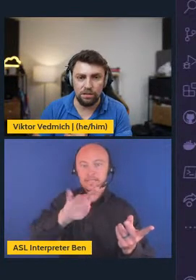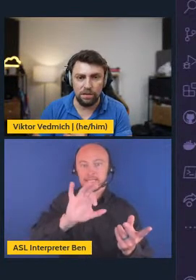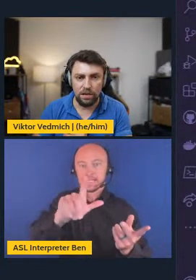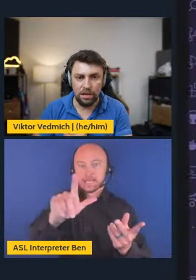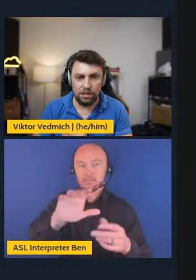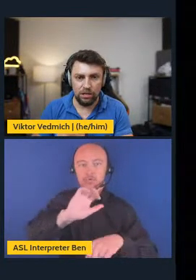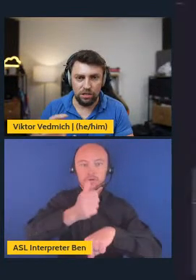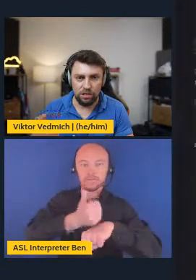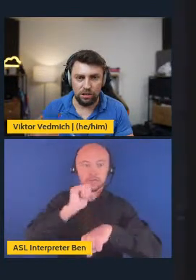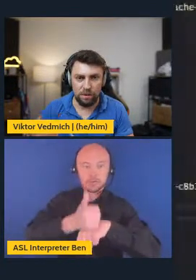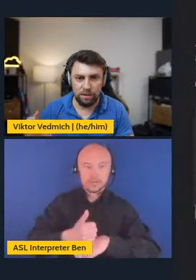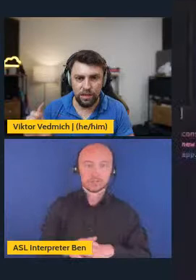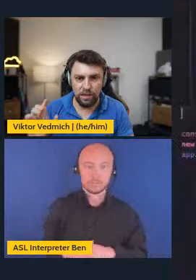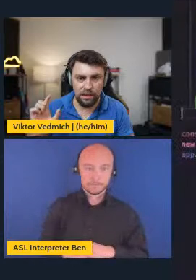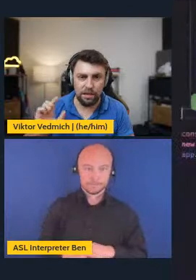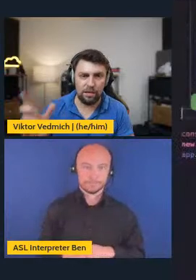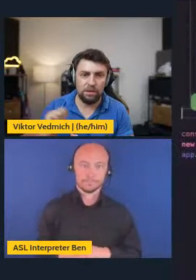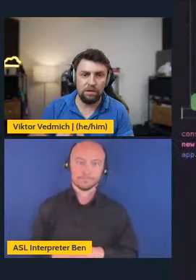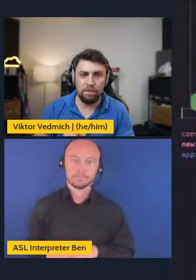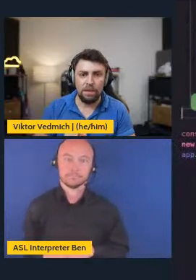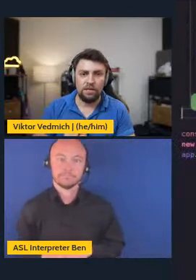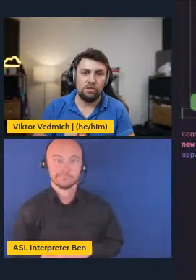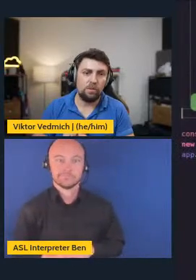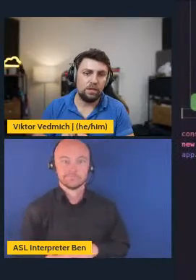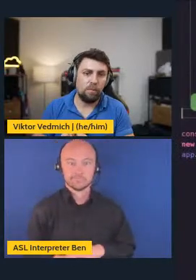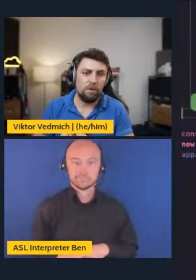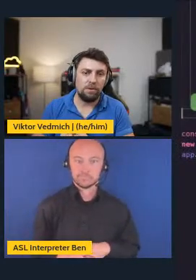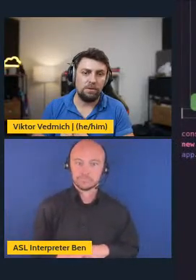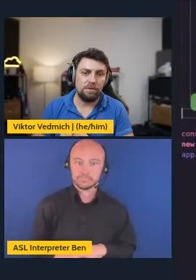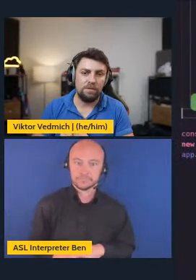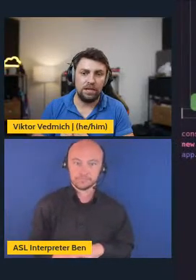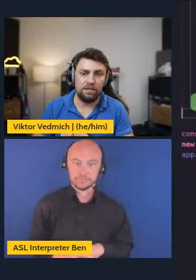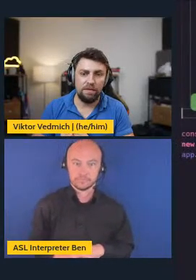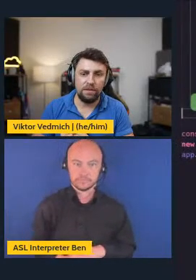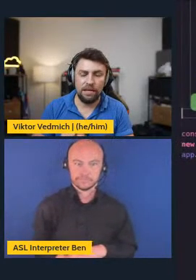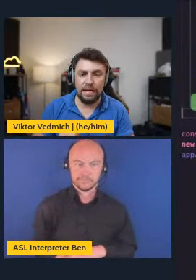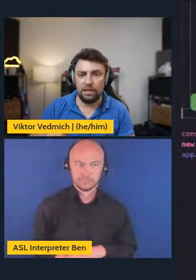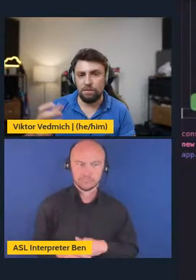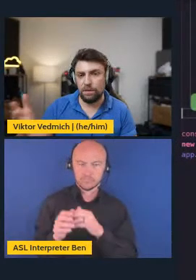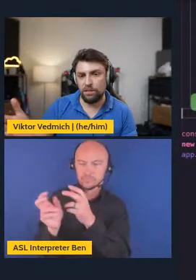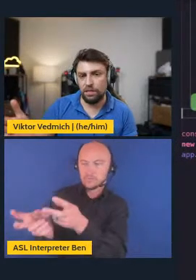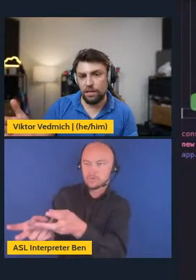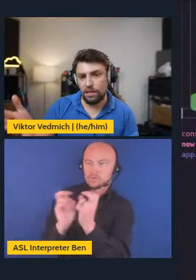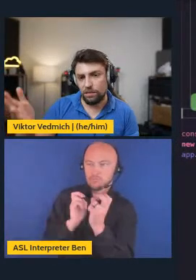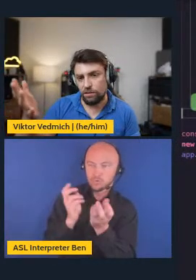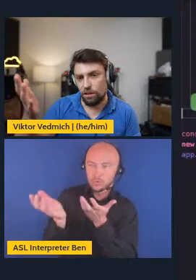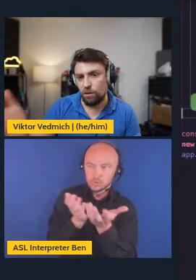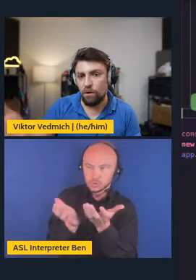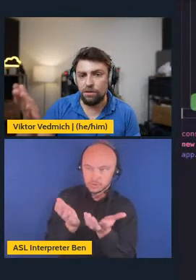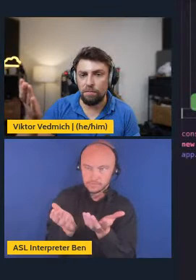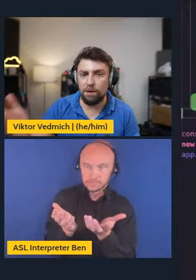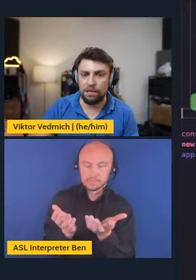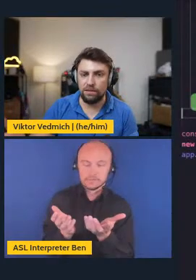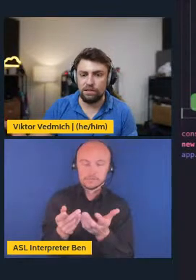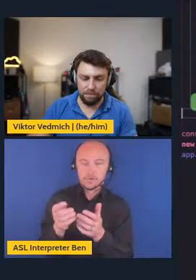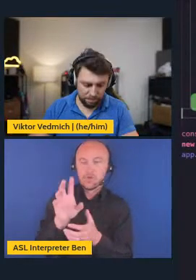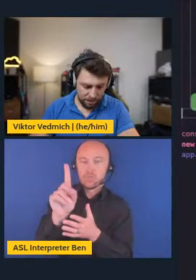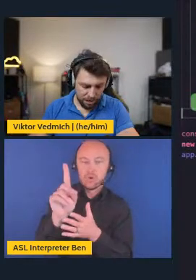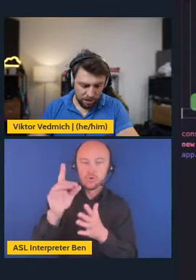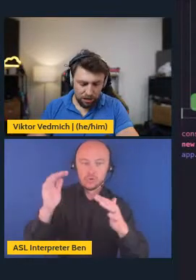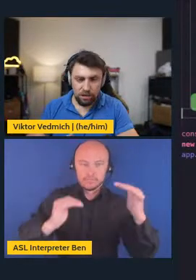configuration. Just in 1 second. Yeah, here we go. So expose via service, and we see like it's load